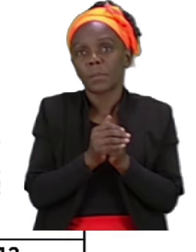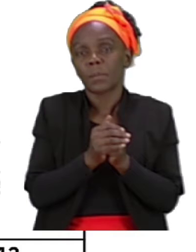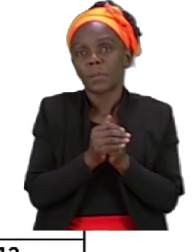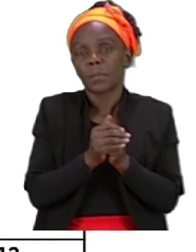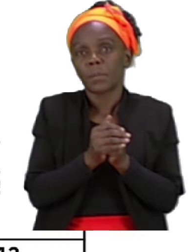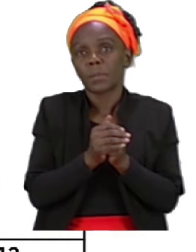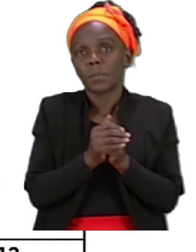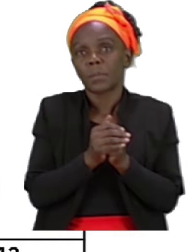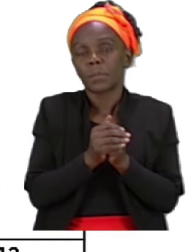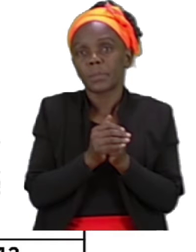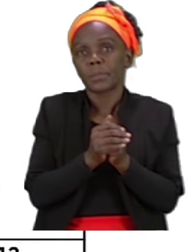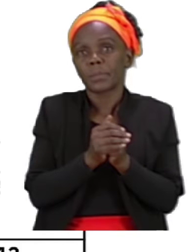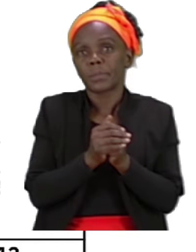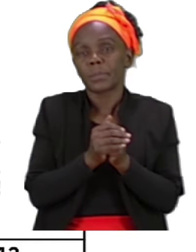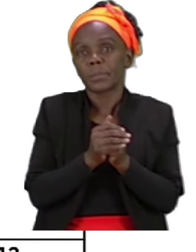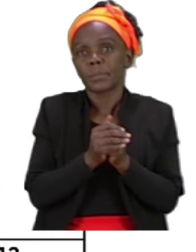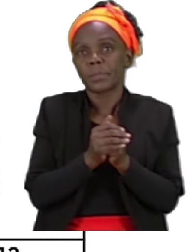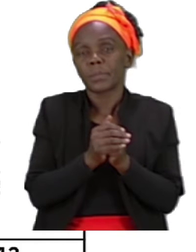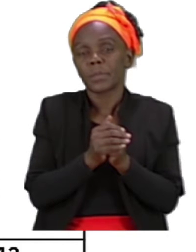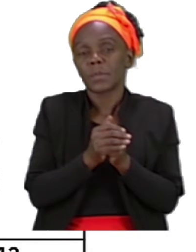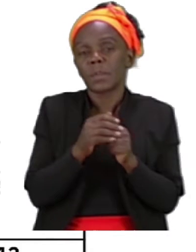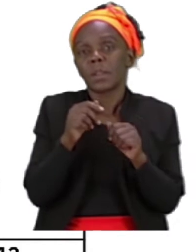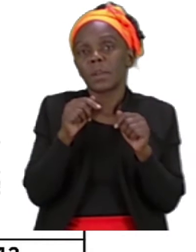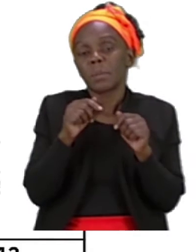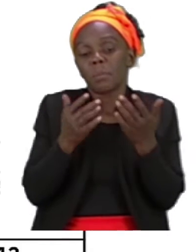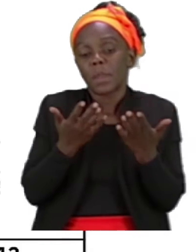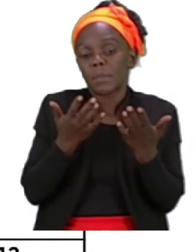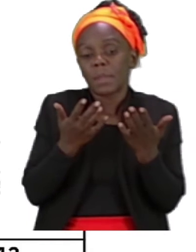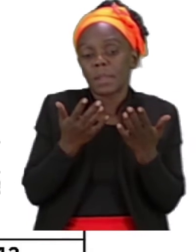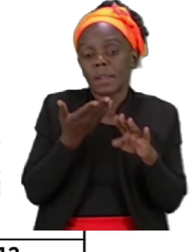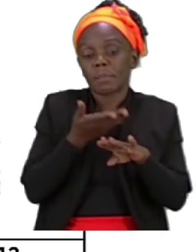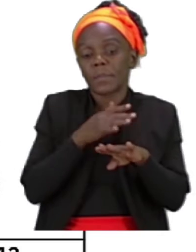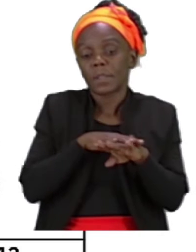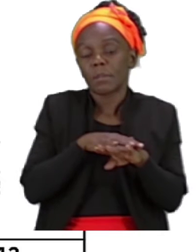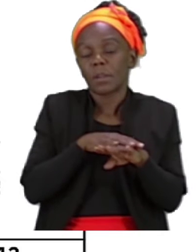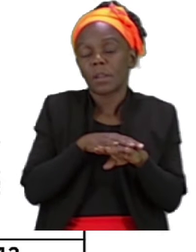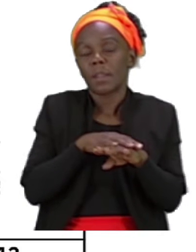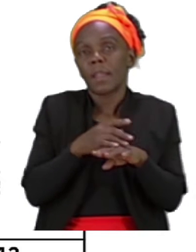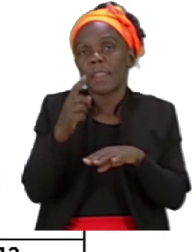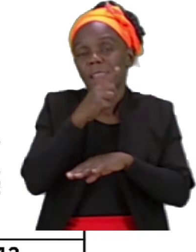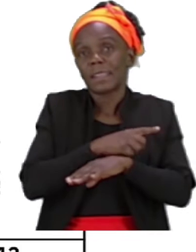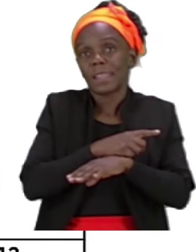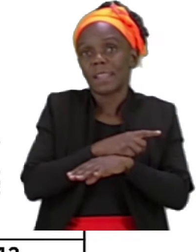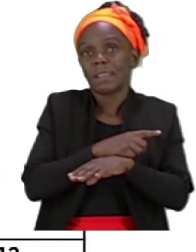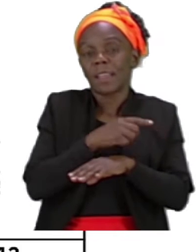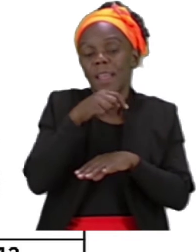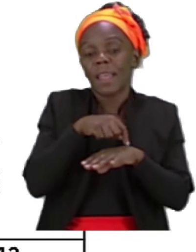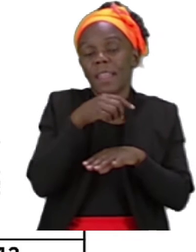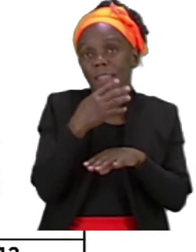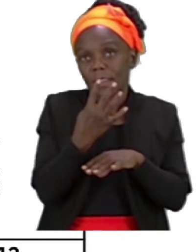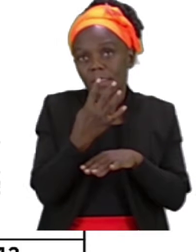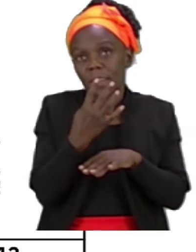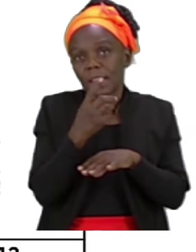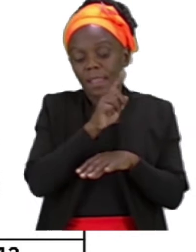are going to say that it is Thursday the 11th. Now we have written the